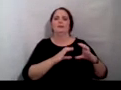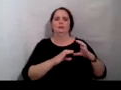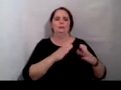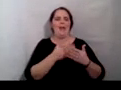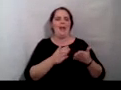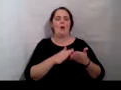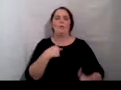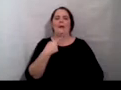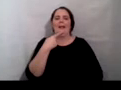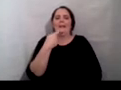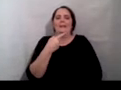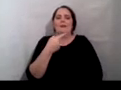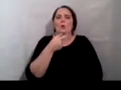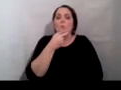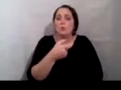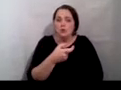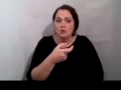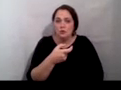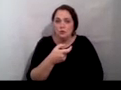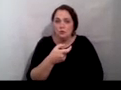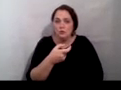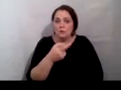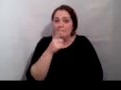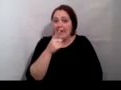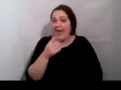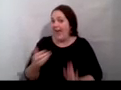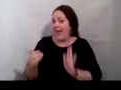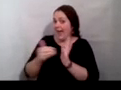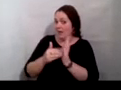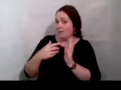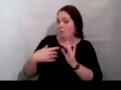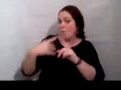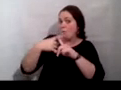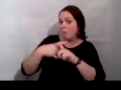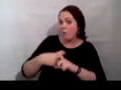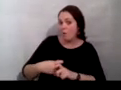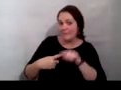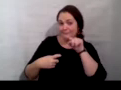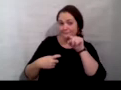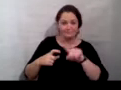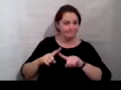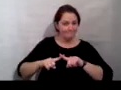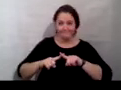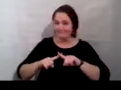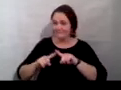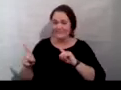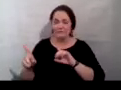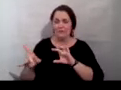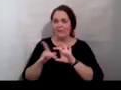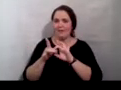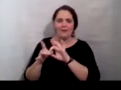communication, this idea of articulation, when you have this complexity of all of these different